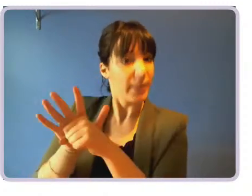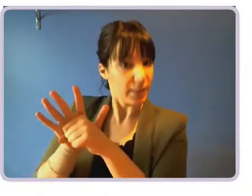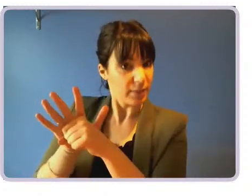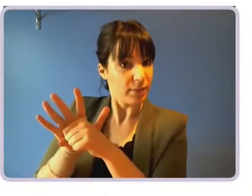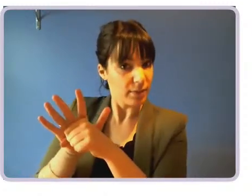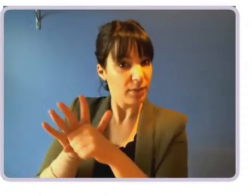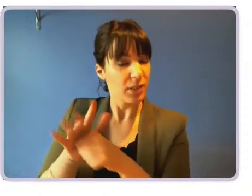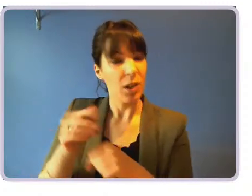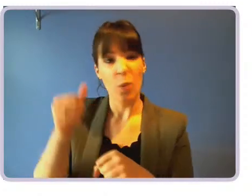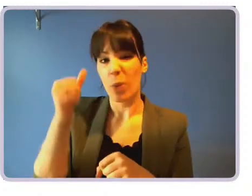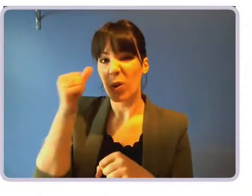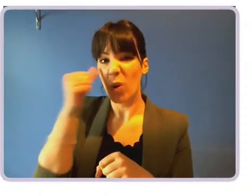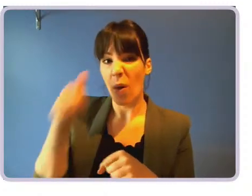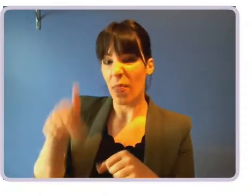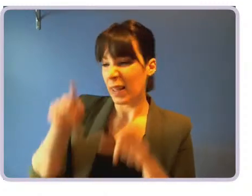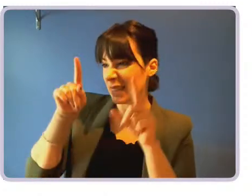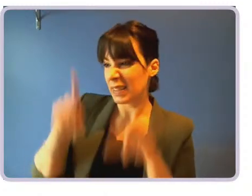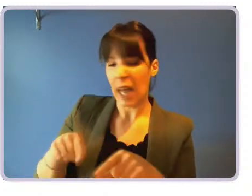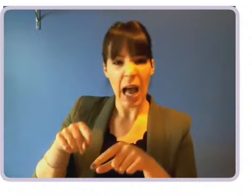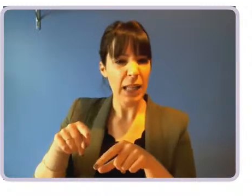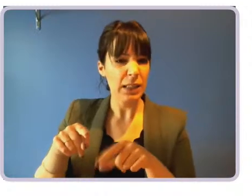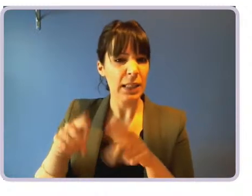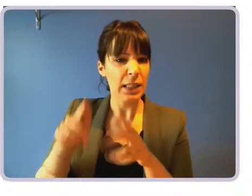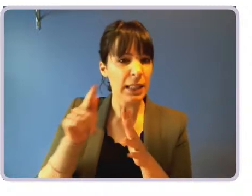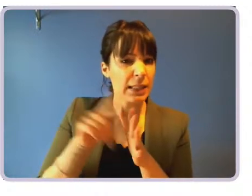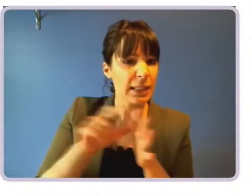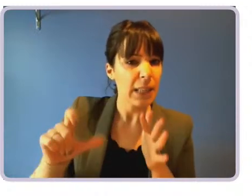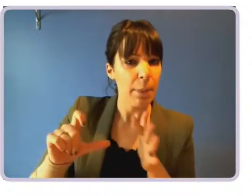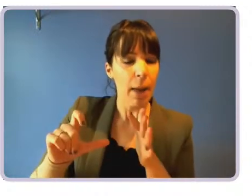late December, the first case in Wuhan